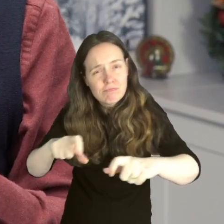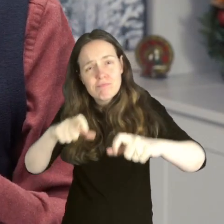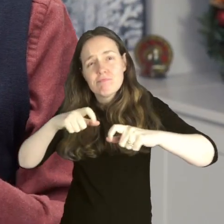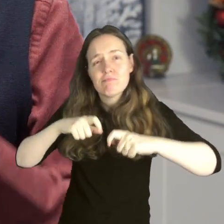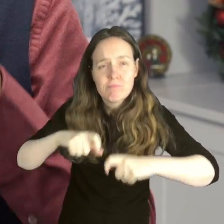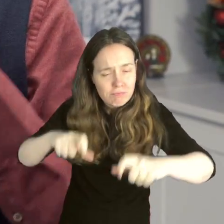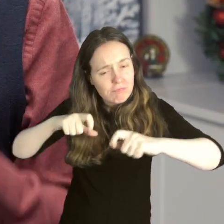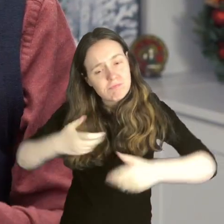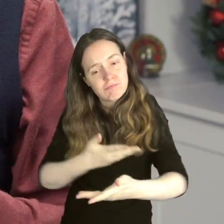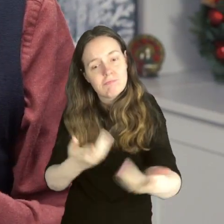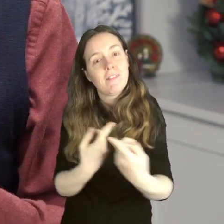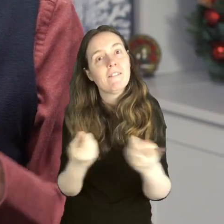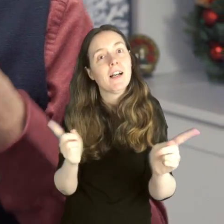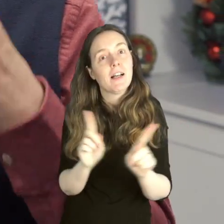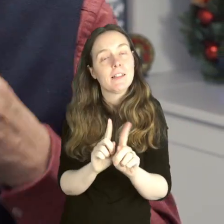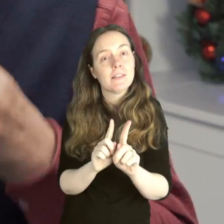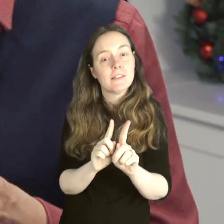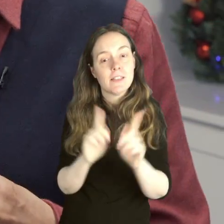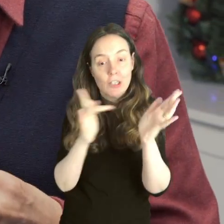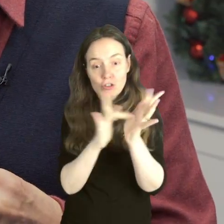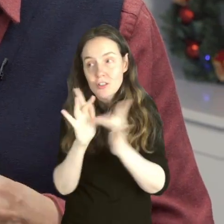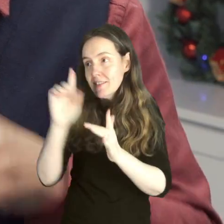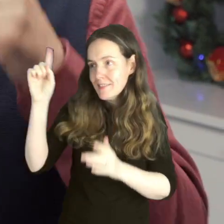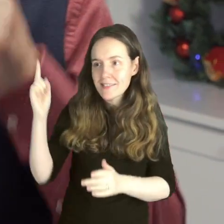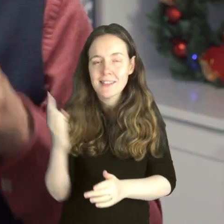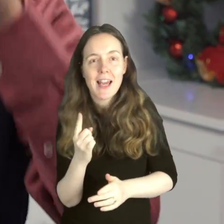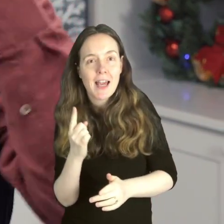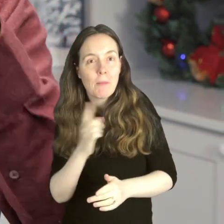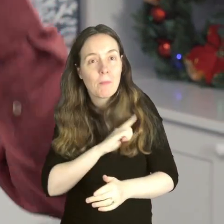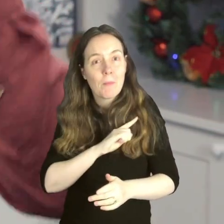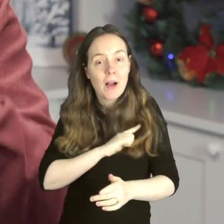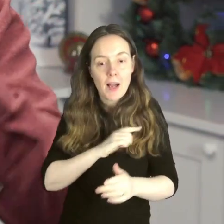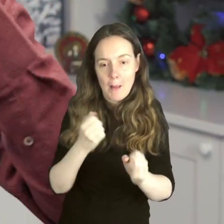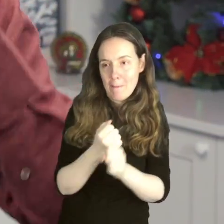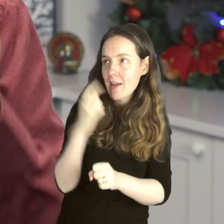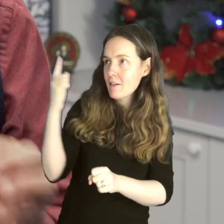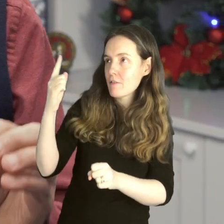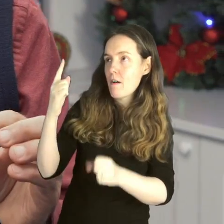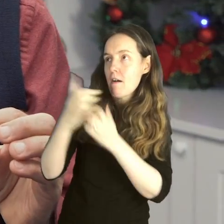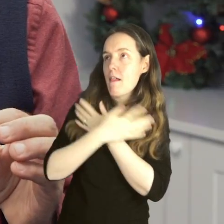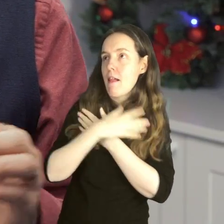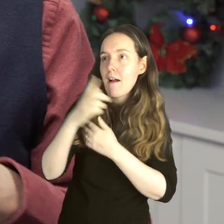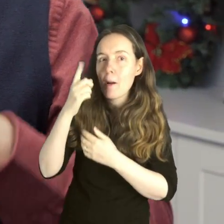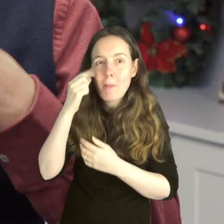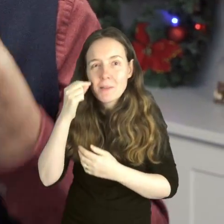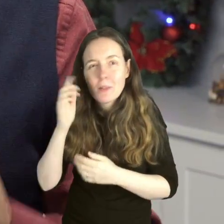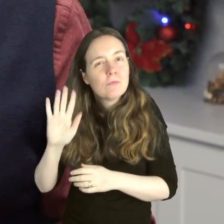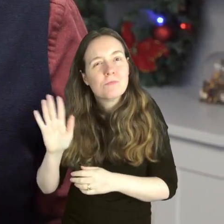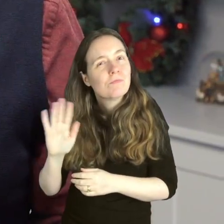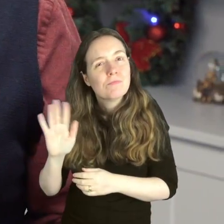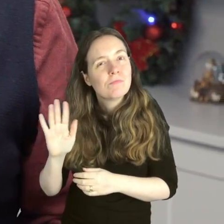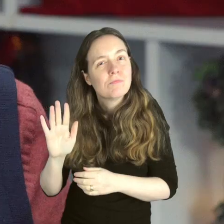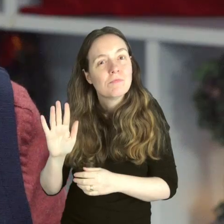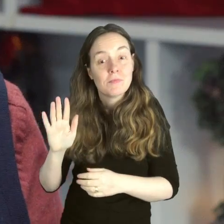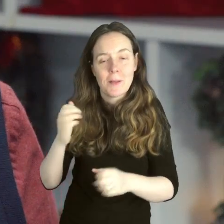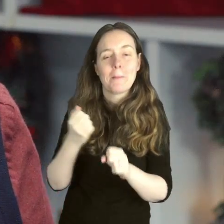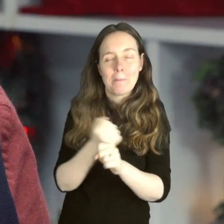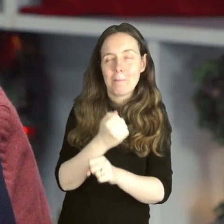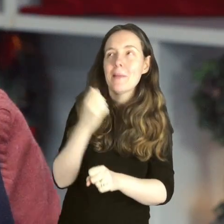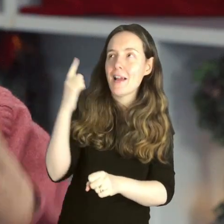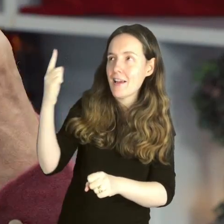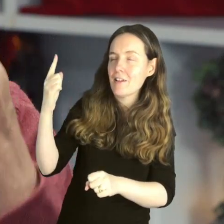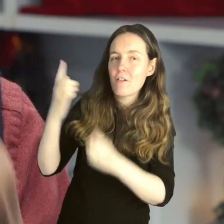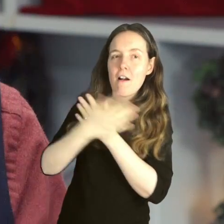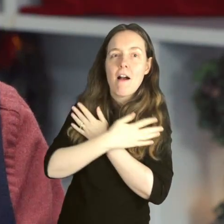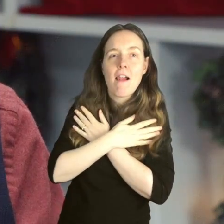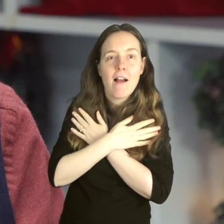us. Jesus did not come to make God's love possible, but to make God's